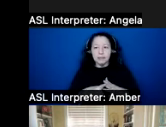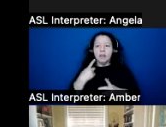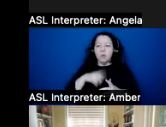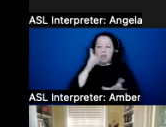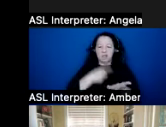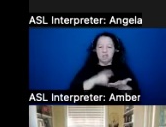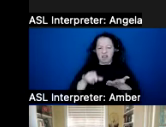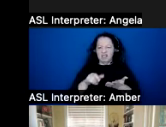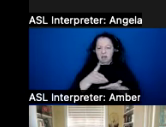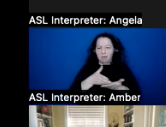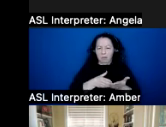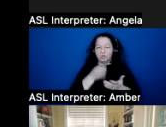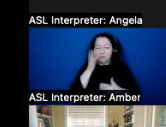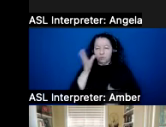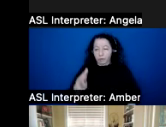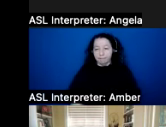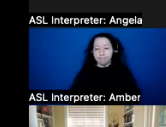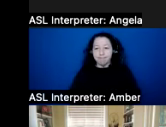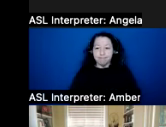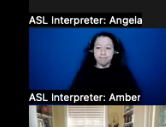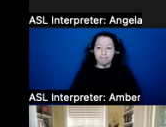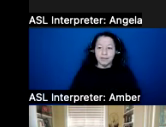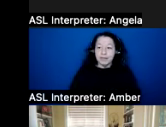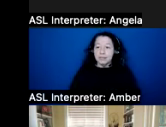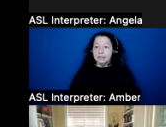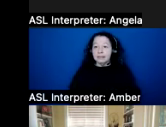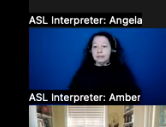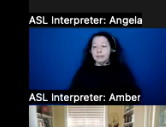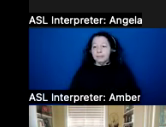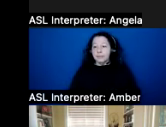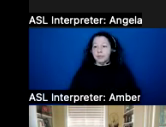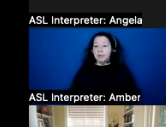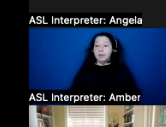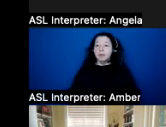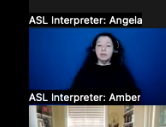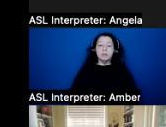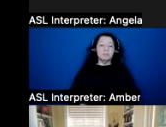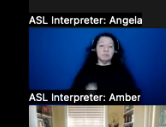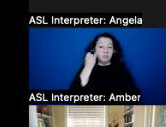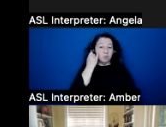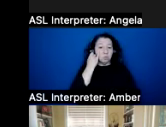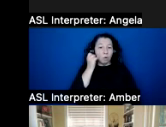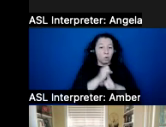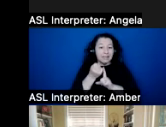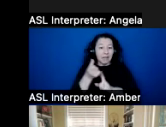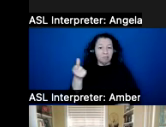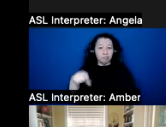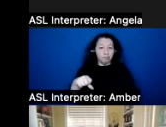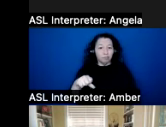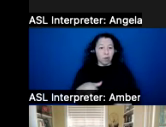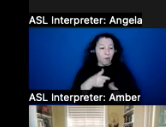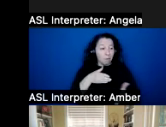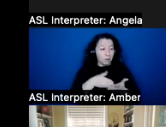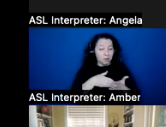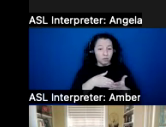that shortly too. Let's see. If case is declined by prosecutor's office, inform victims